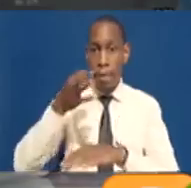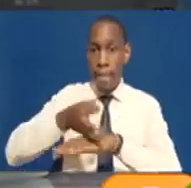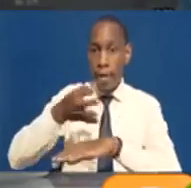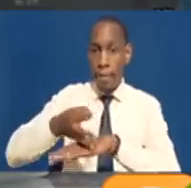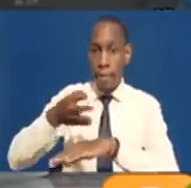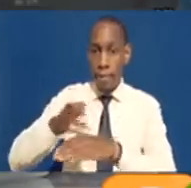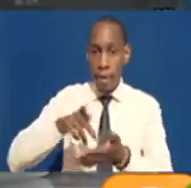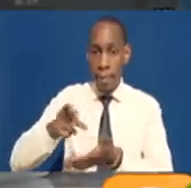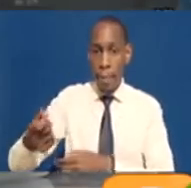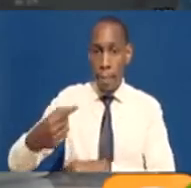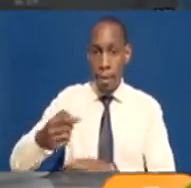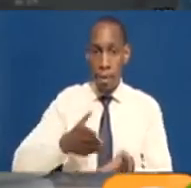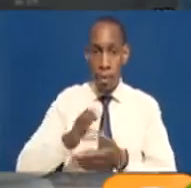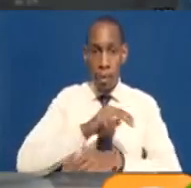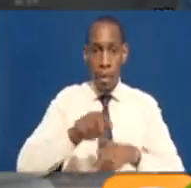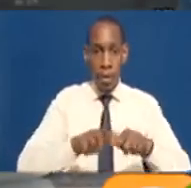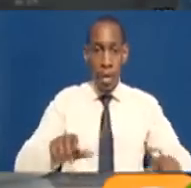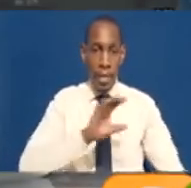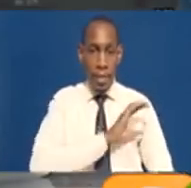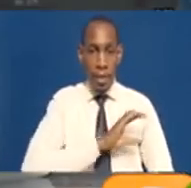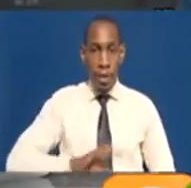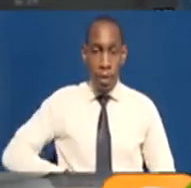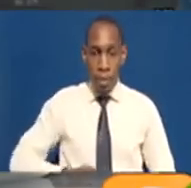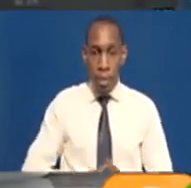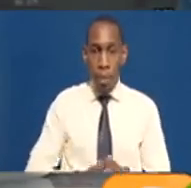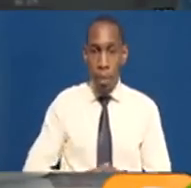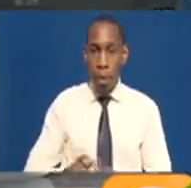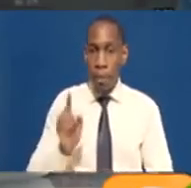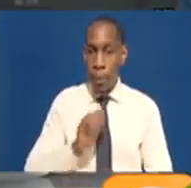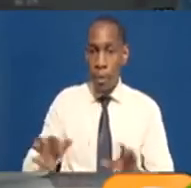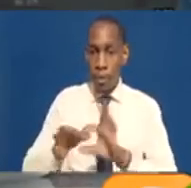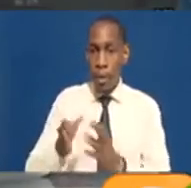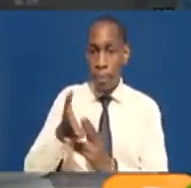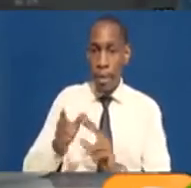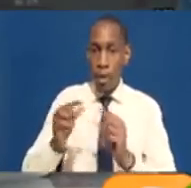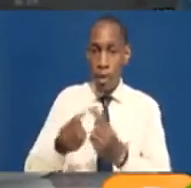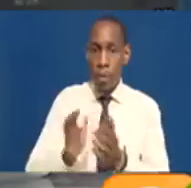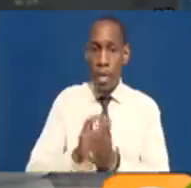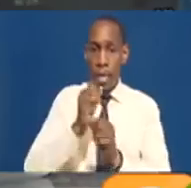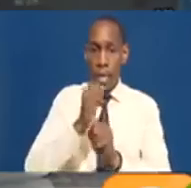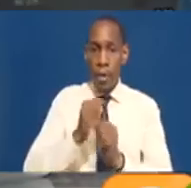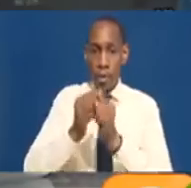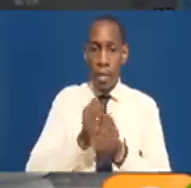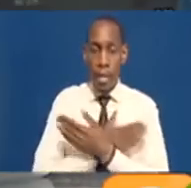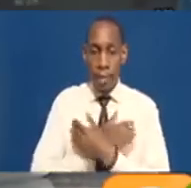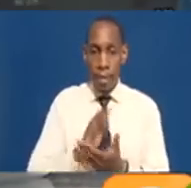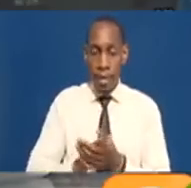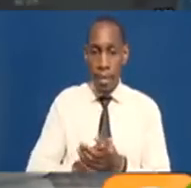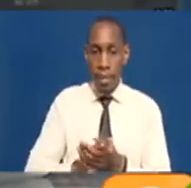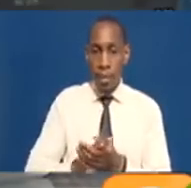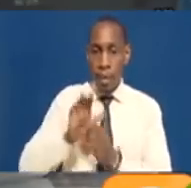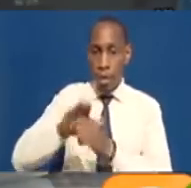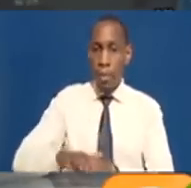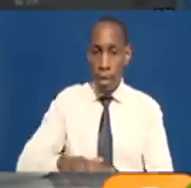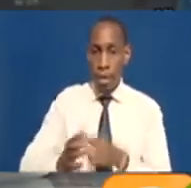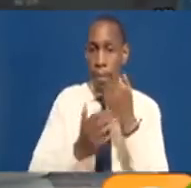fictitious compensation by the National Lands Commission to a well-connected cartel working with proxies at the expense of poor